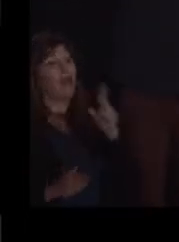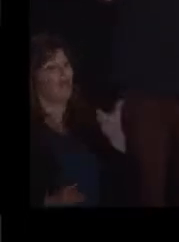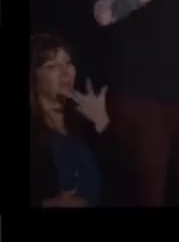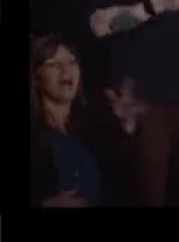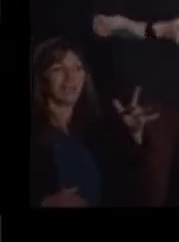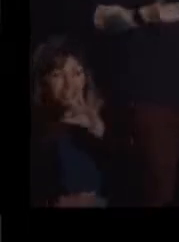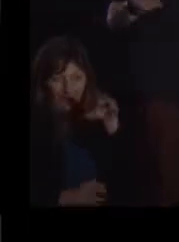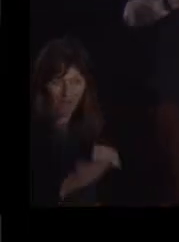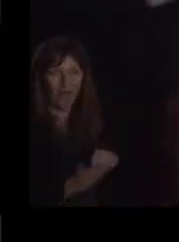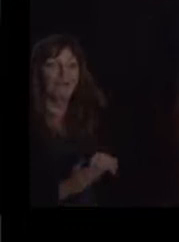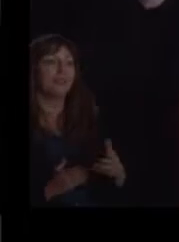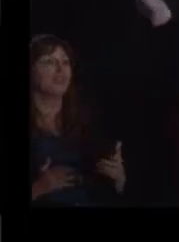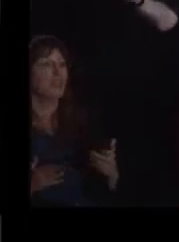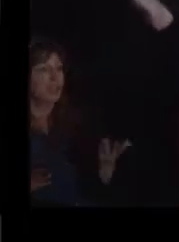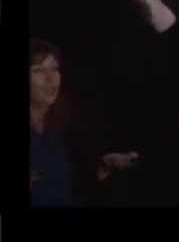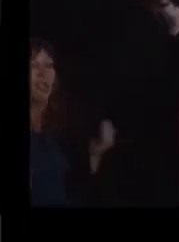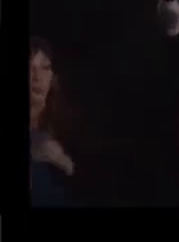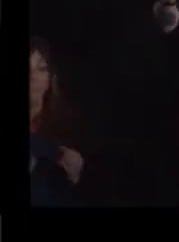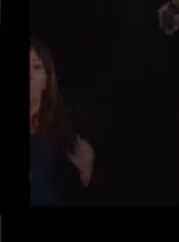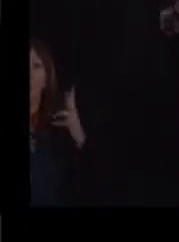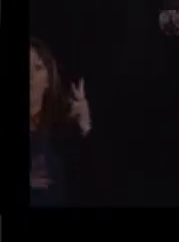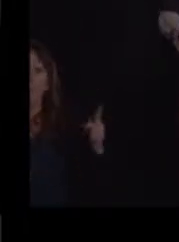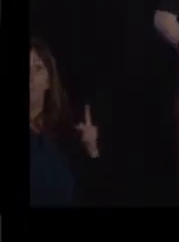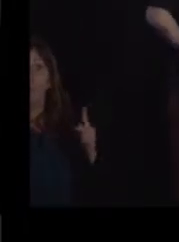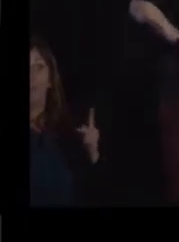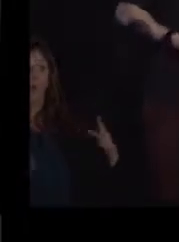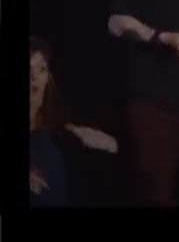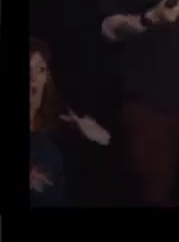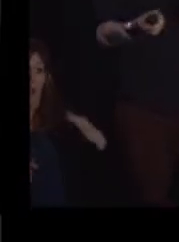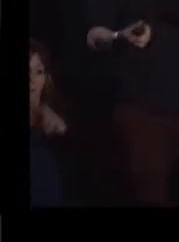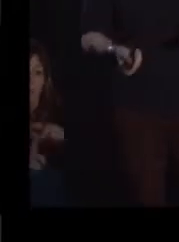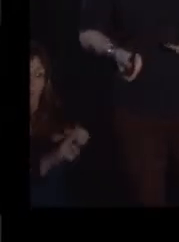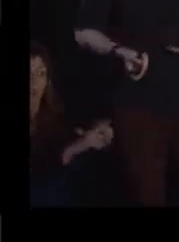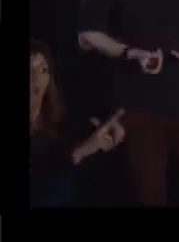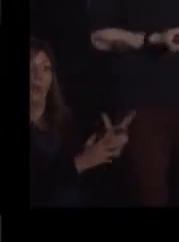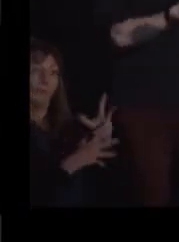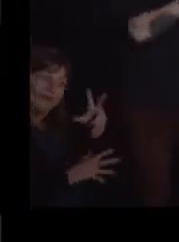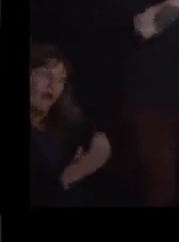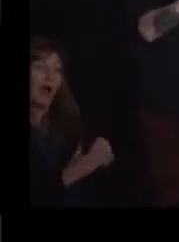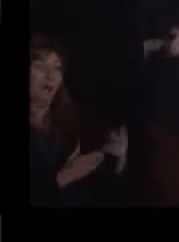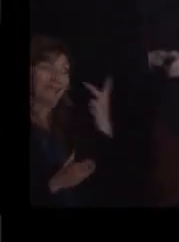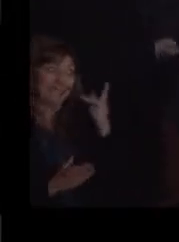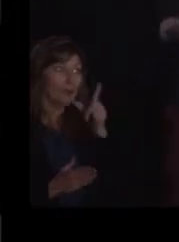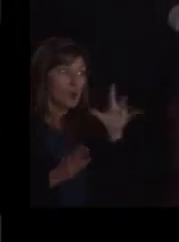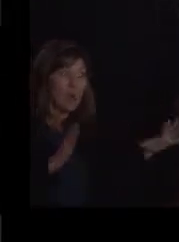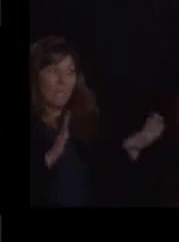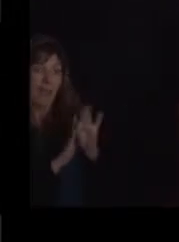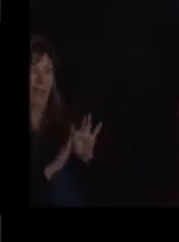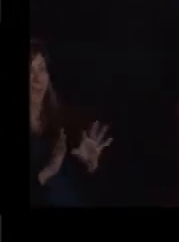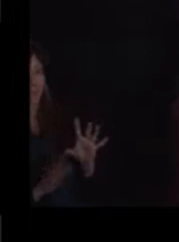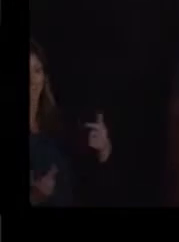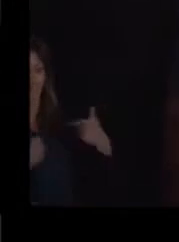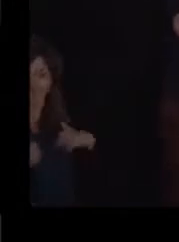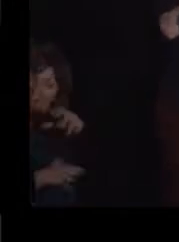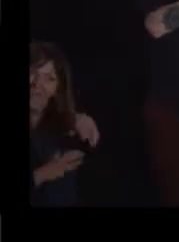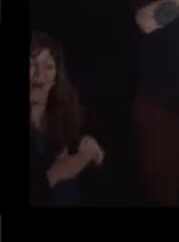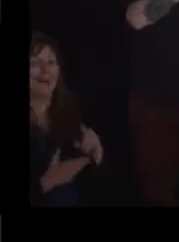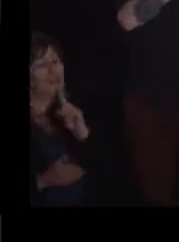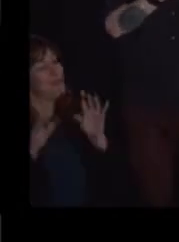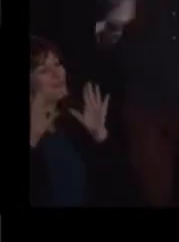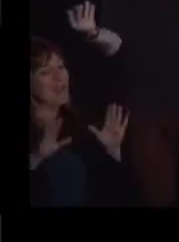involved. Anyway, I applied like everyone else did because there's a lot of people wanting to do this and was looking to be chosen. Just an amazing experience. Sold